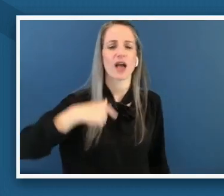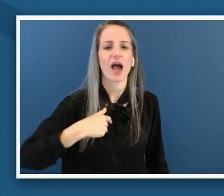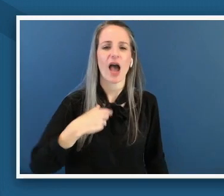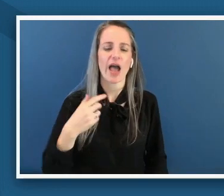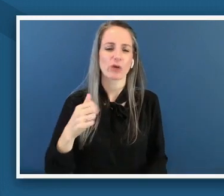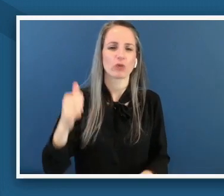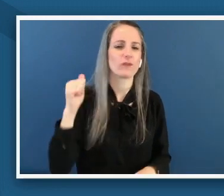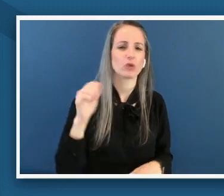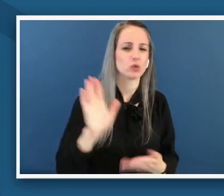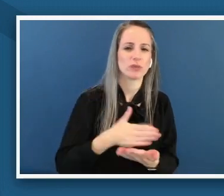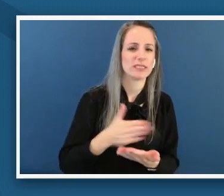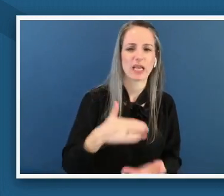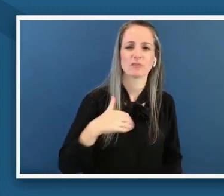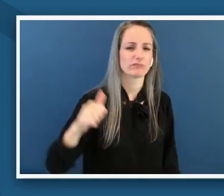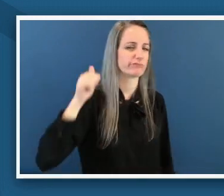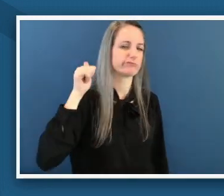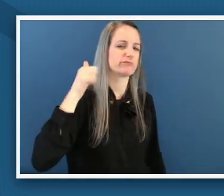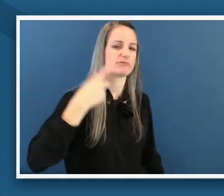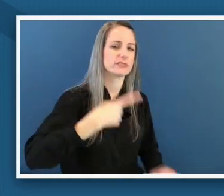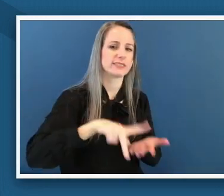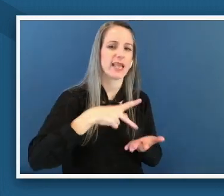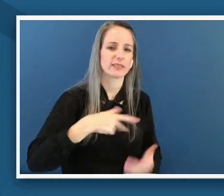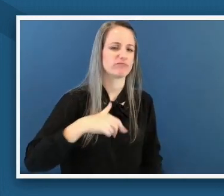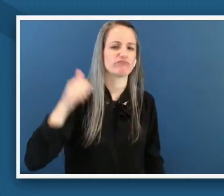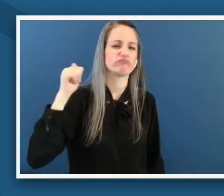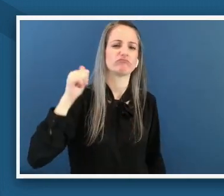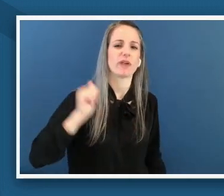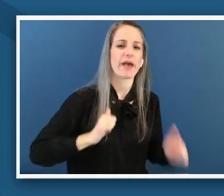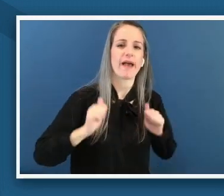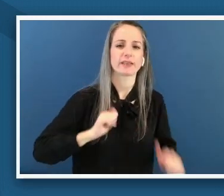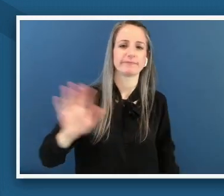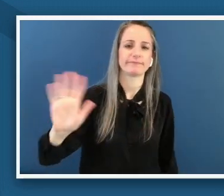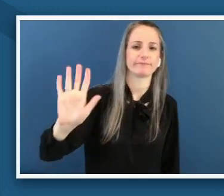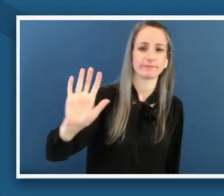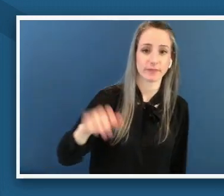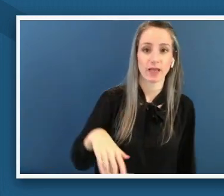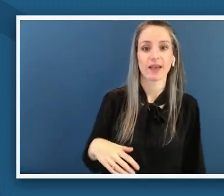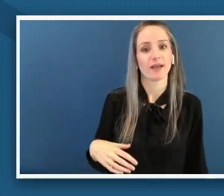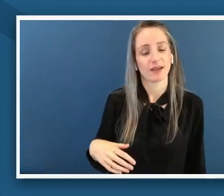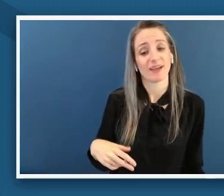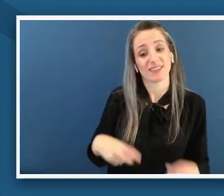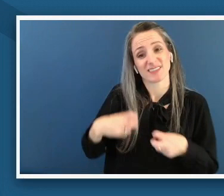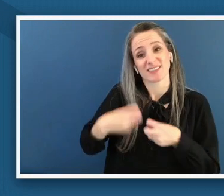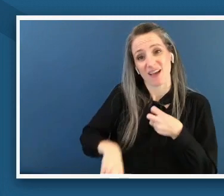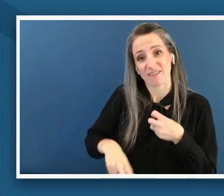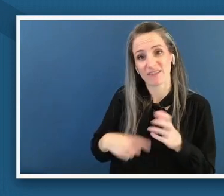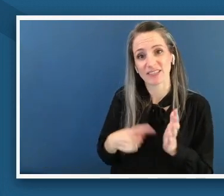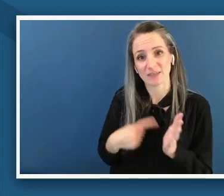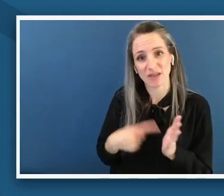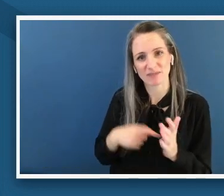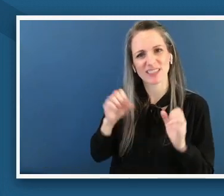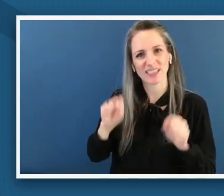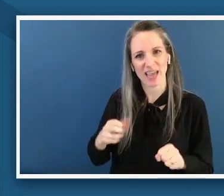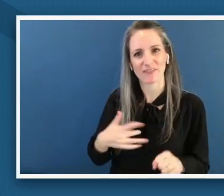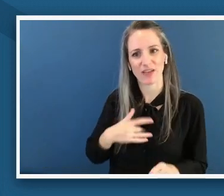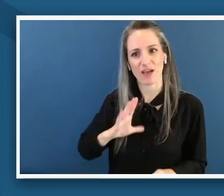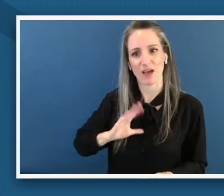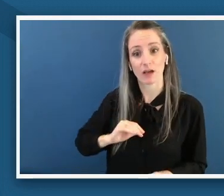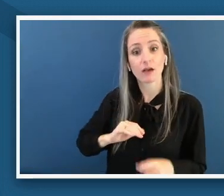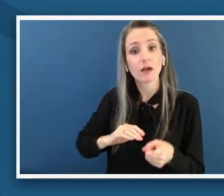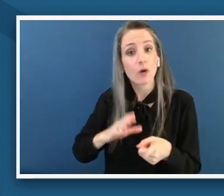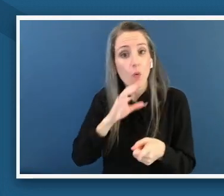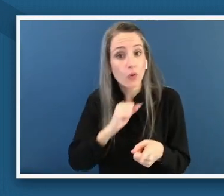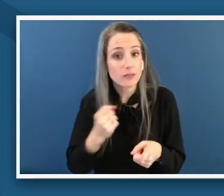get up on that stage and act. And that can be tough, and that can be discouraging. These are 11 and 12-year-olds,